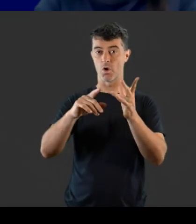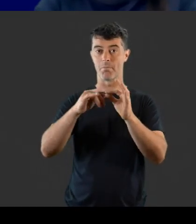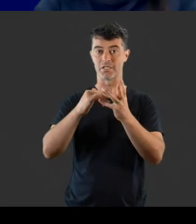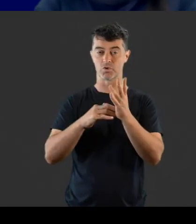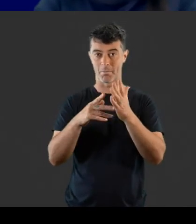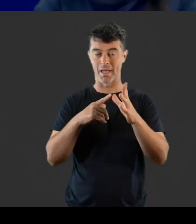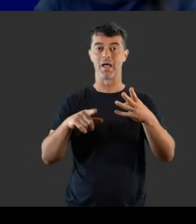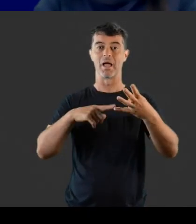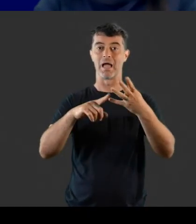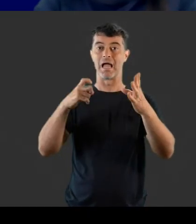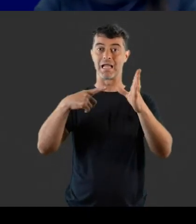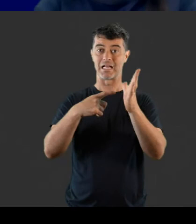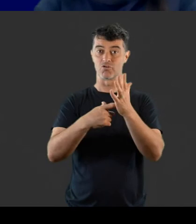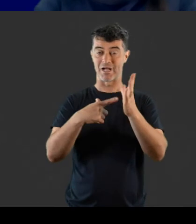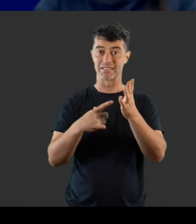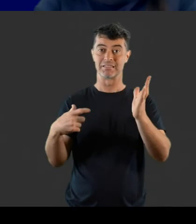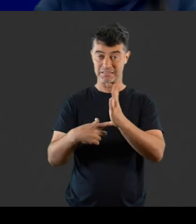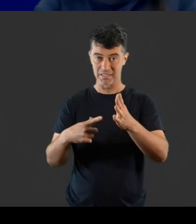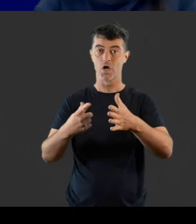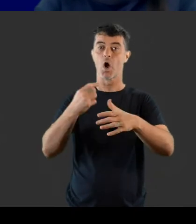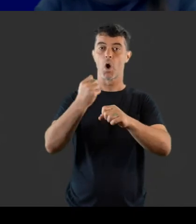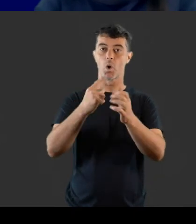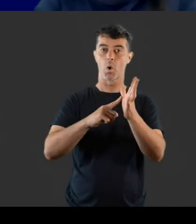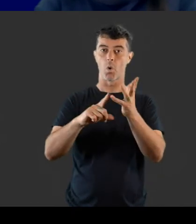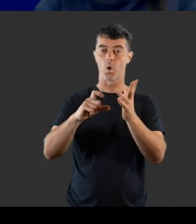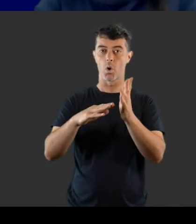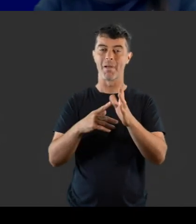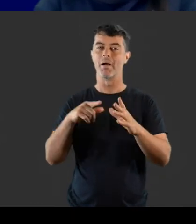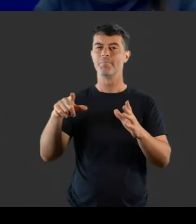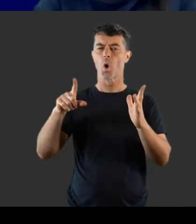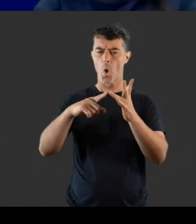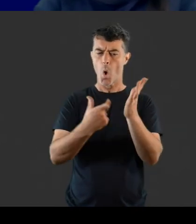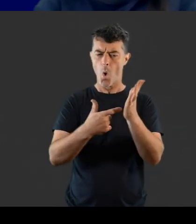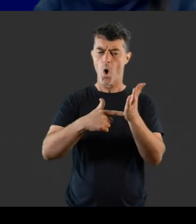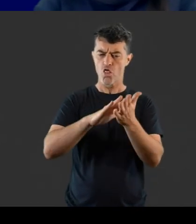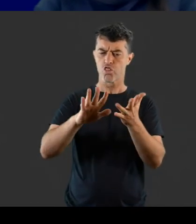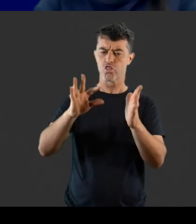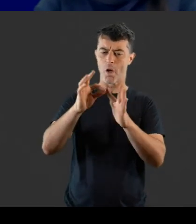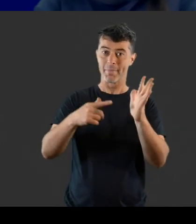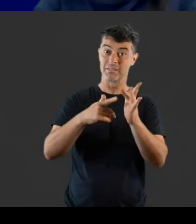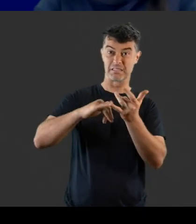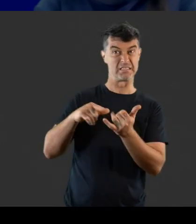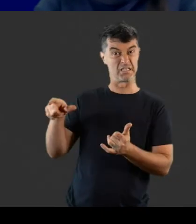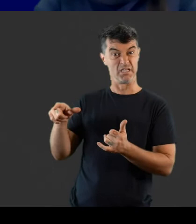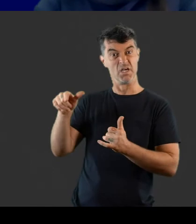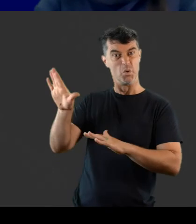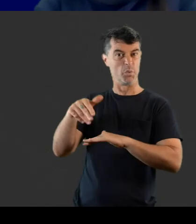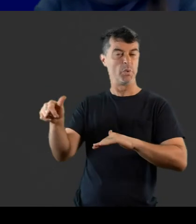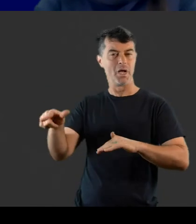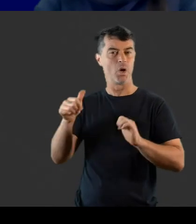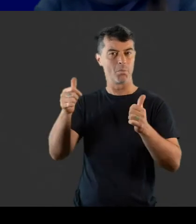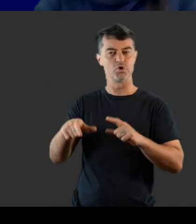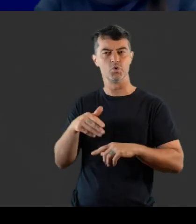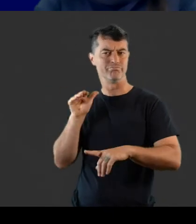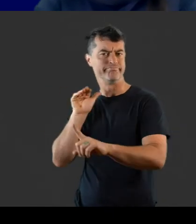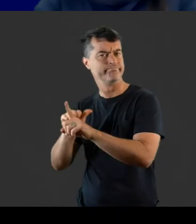retinoblastoma, cataract, and glaucoma. An orthoptist is a great person to ask for more details on